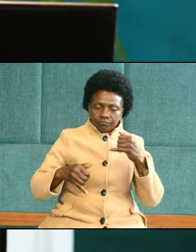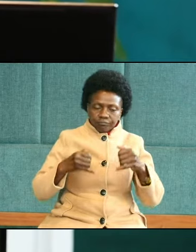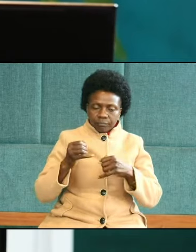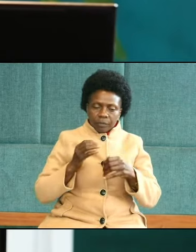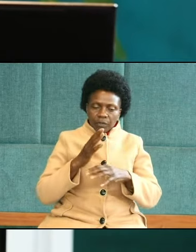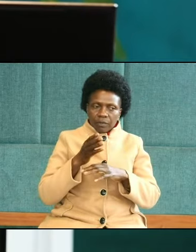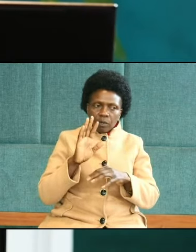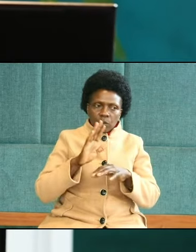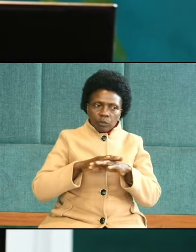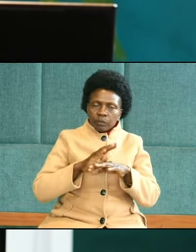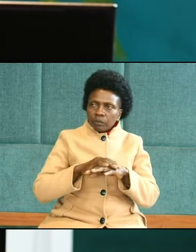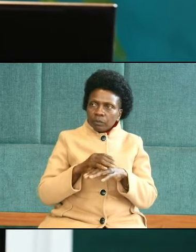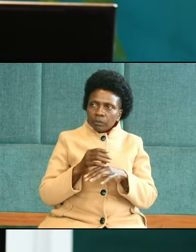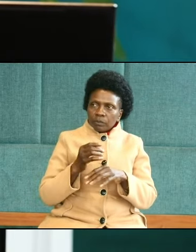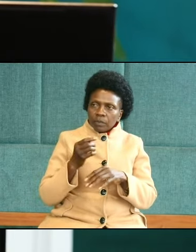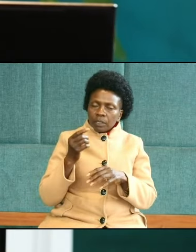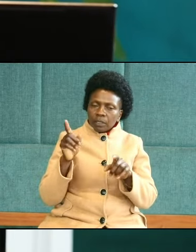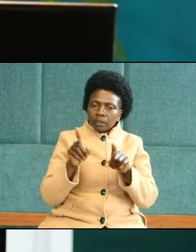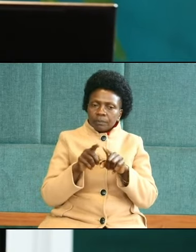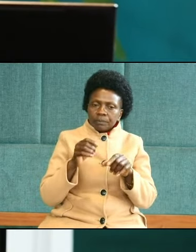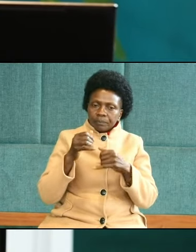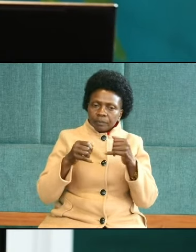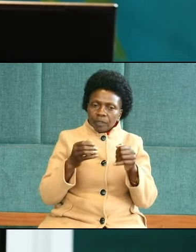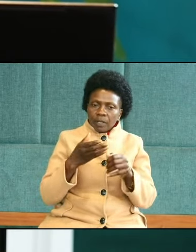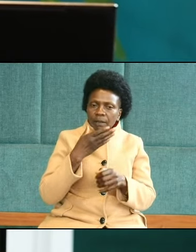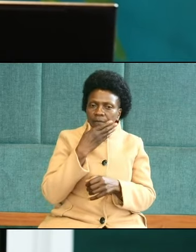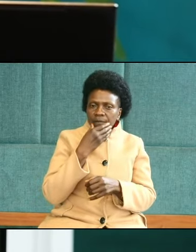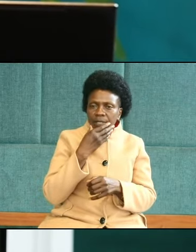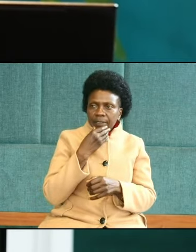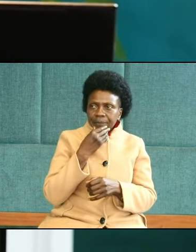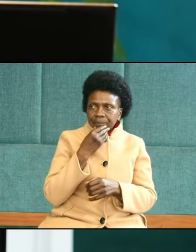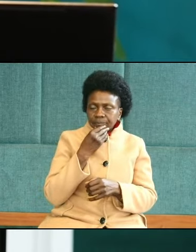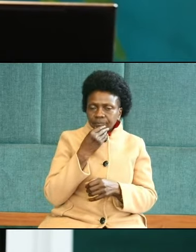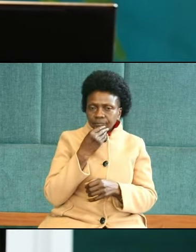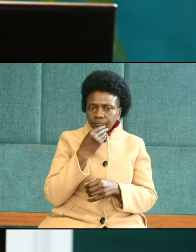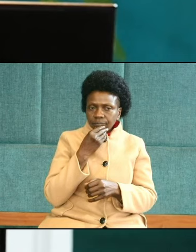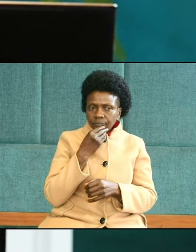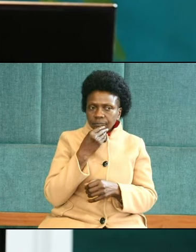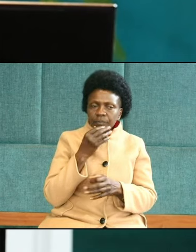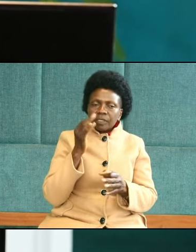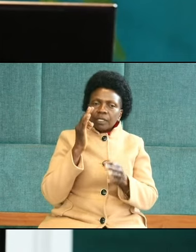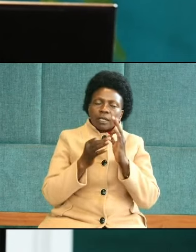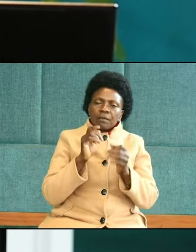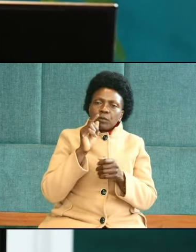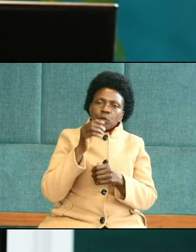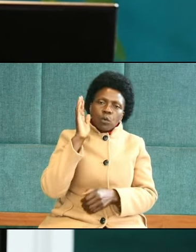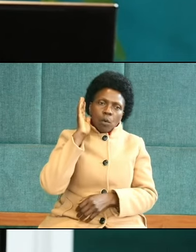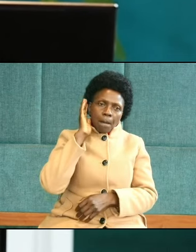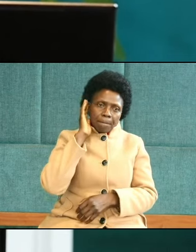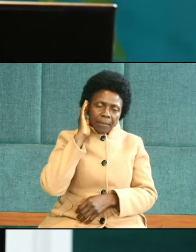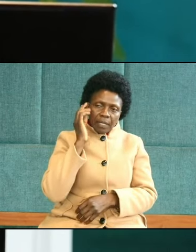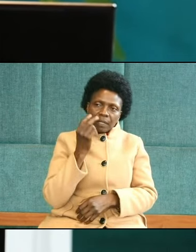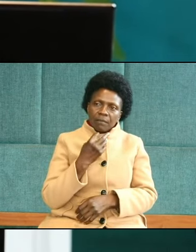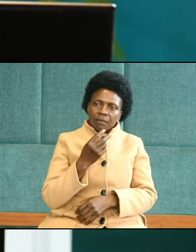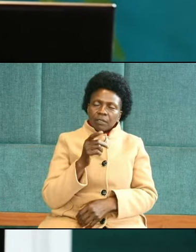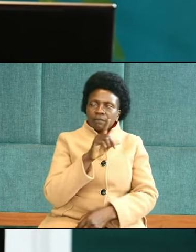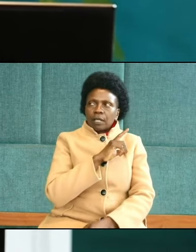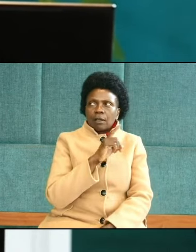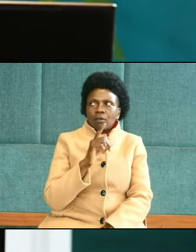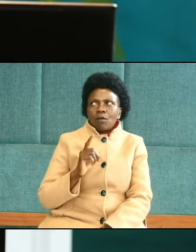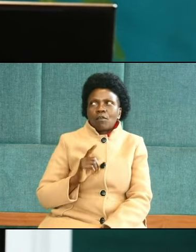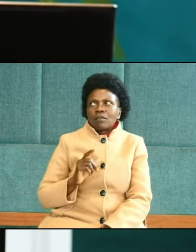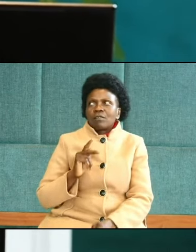you for good as he rejoiced over your fathers. And verse 10, if you obey the voice of the Lord your God